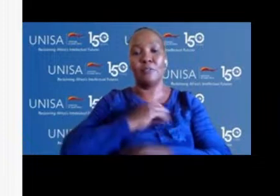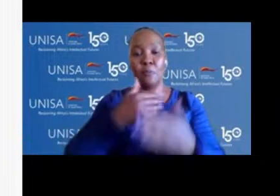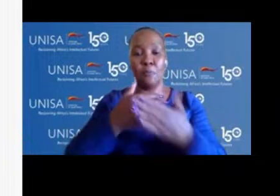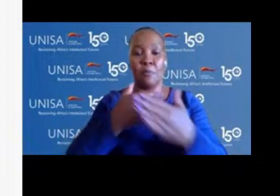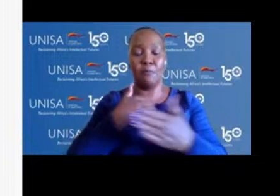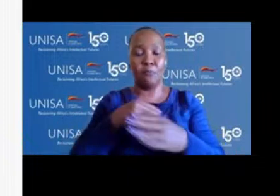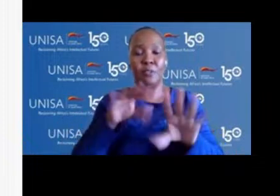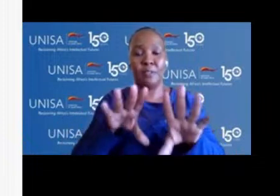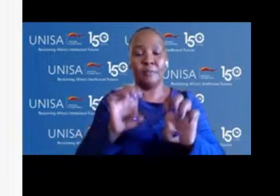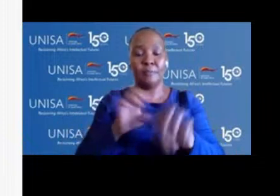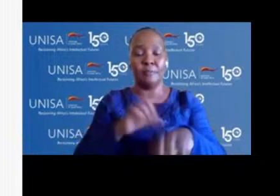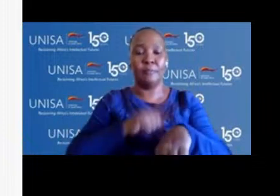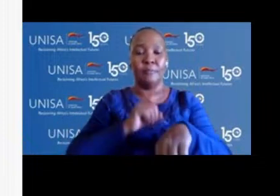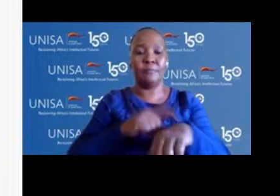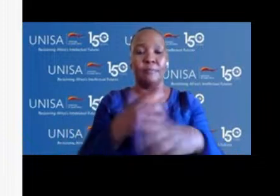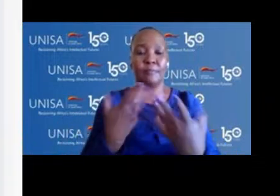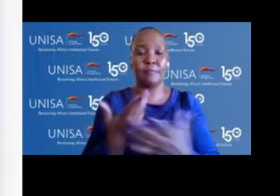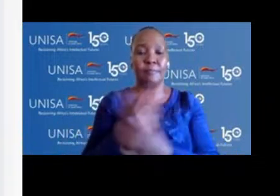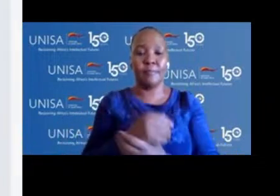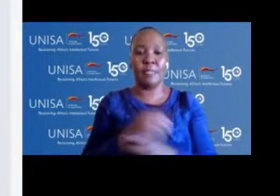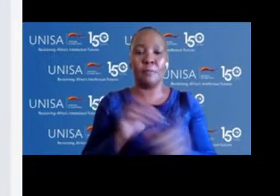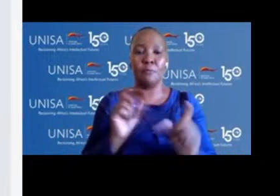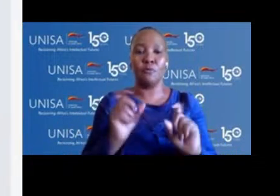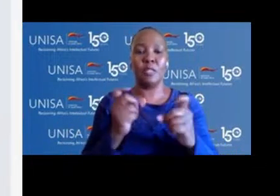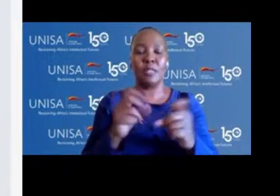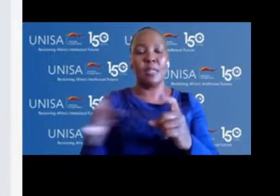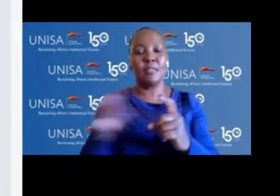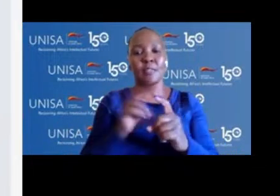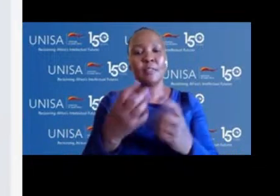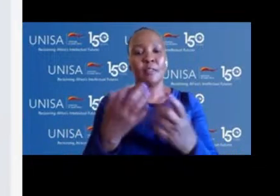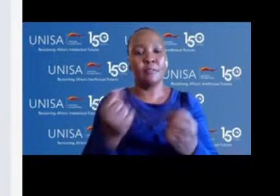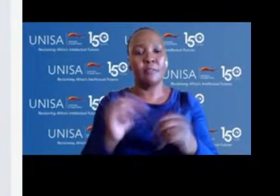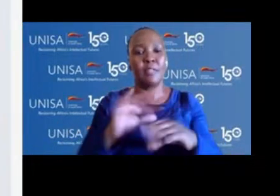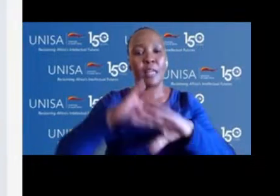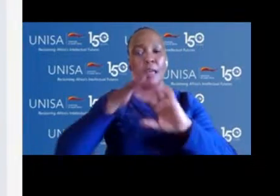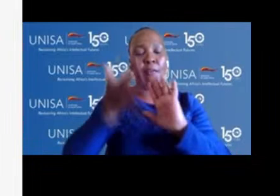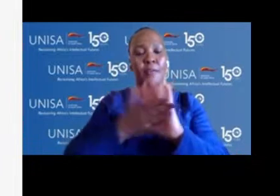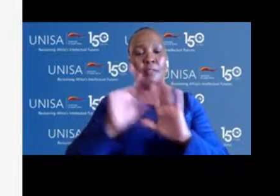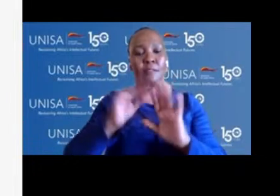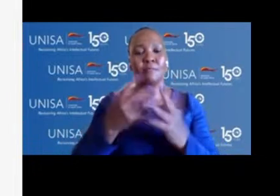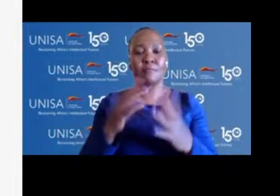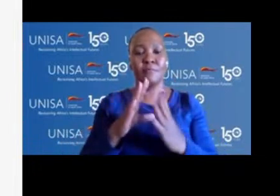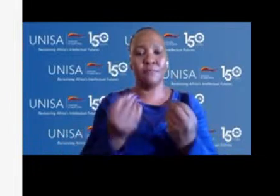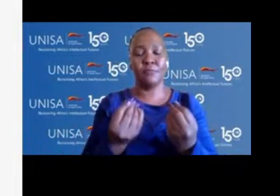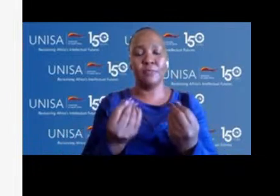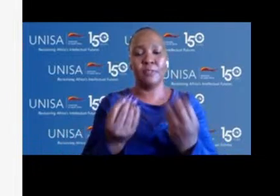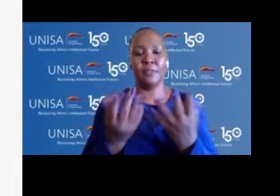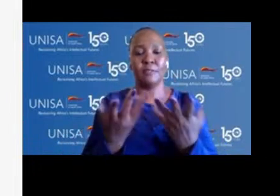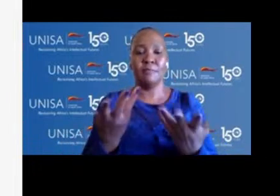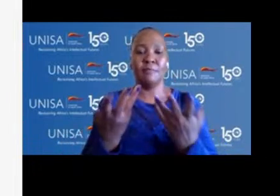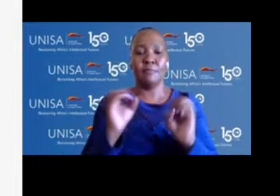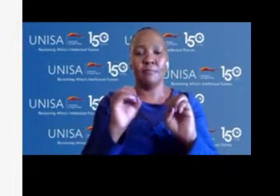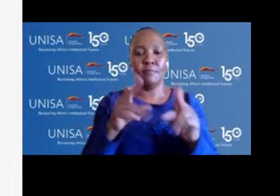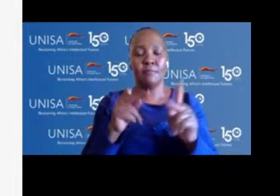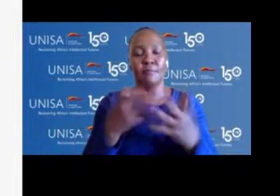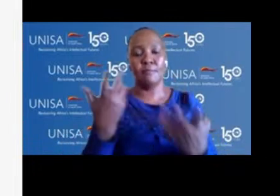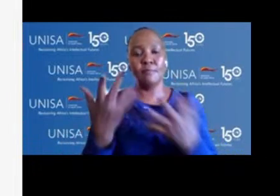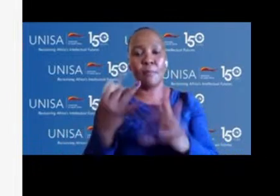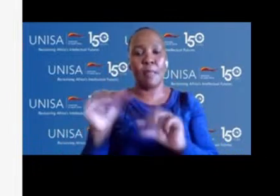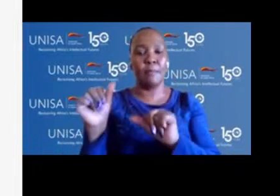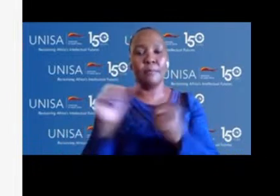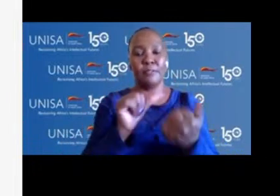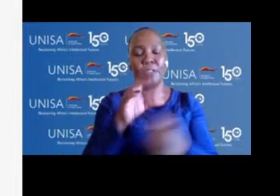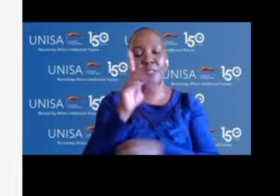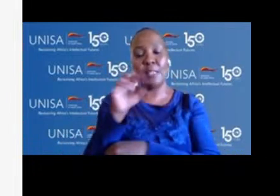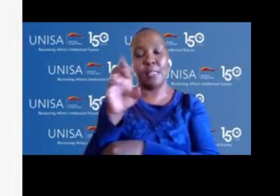exam. Let me just quickly check. I think I have covered everything. Yep. Okay. Right. So I was back to you, Dr.